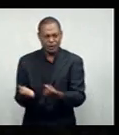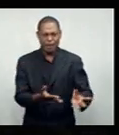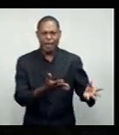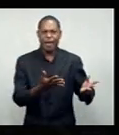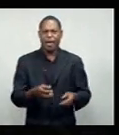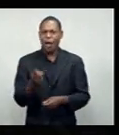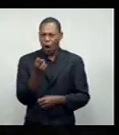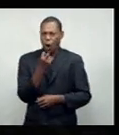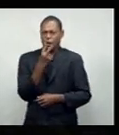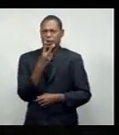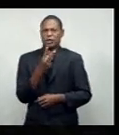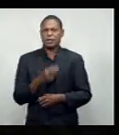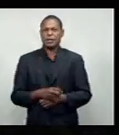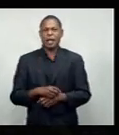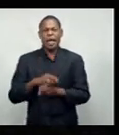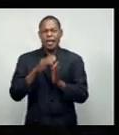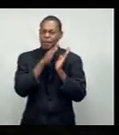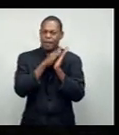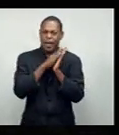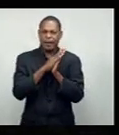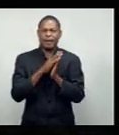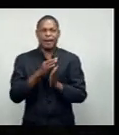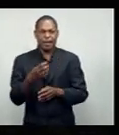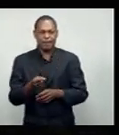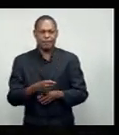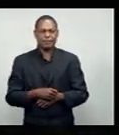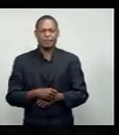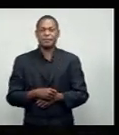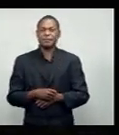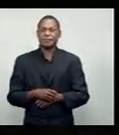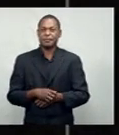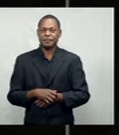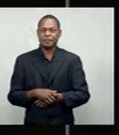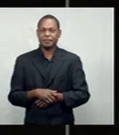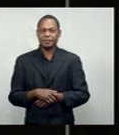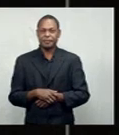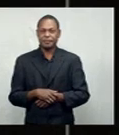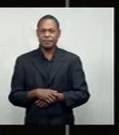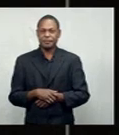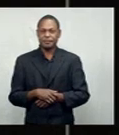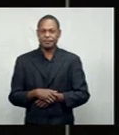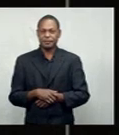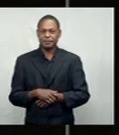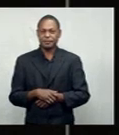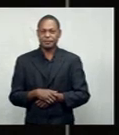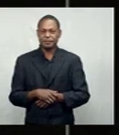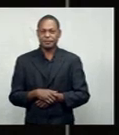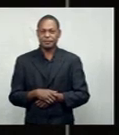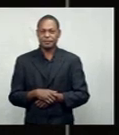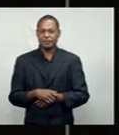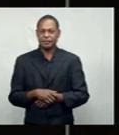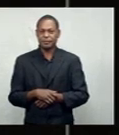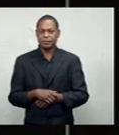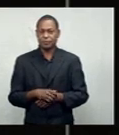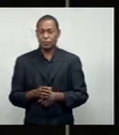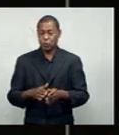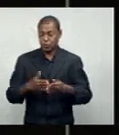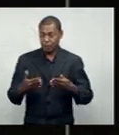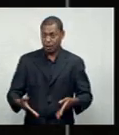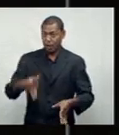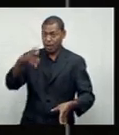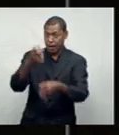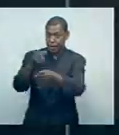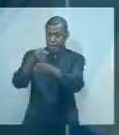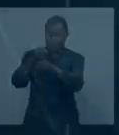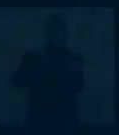some stretcher beds and personal protective equipments. Naka Felipe. And to our latest COVID-19 update.